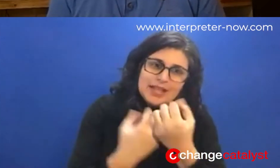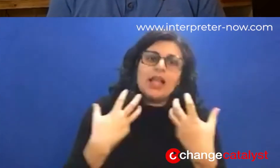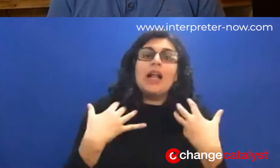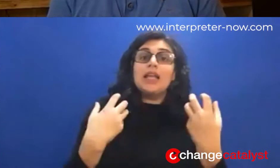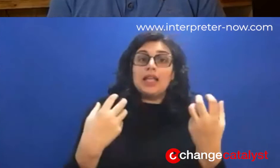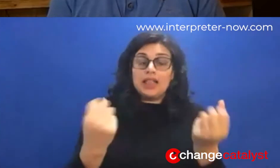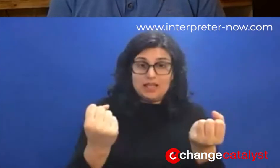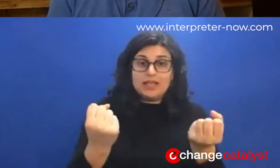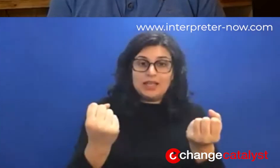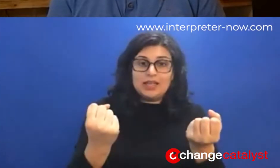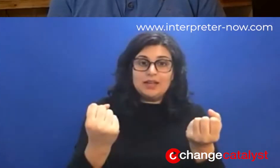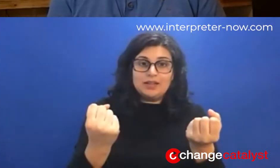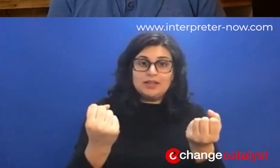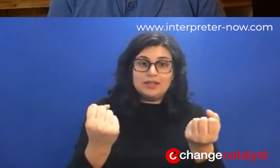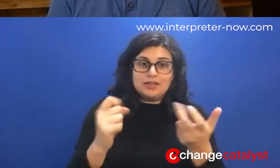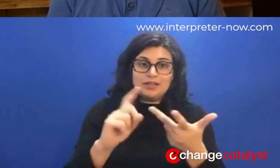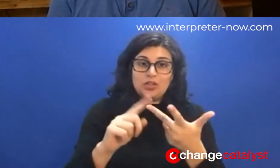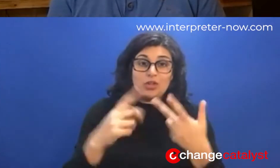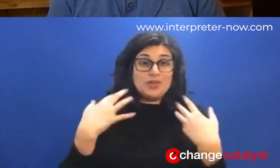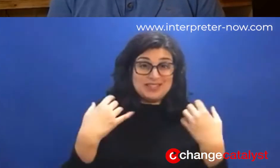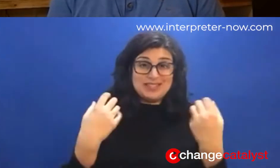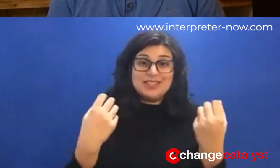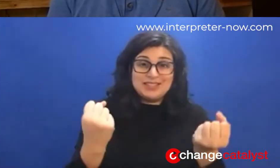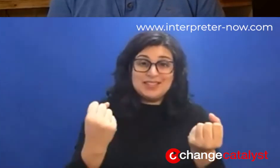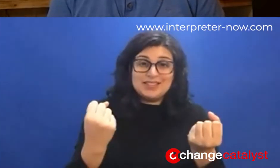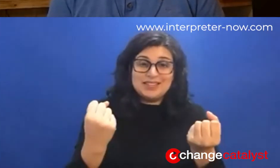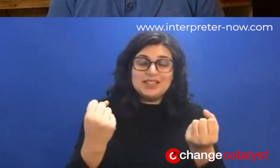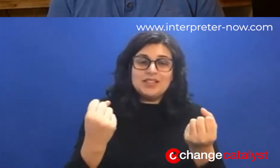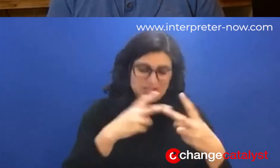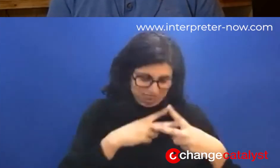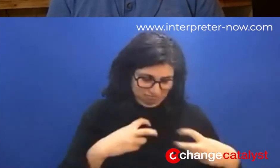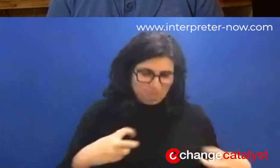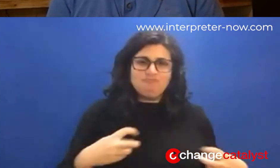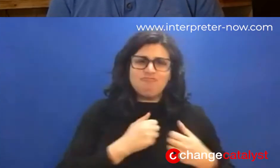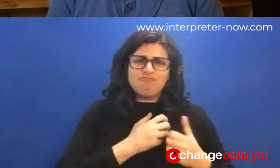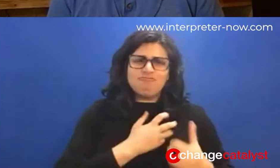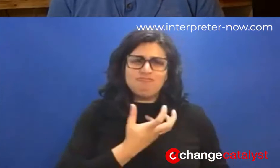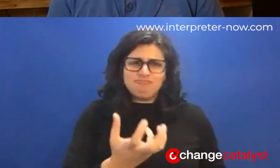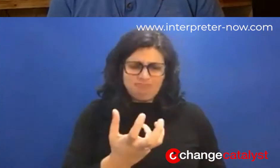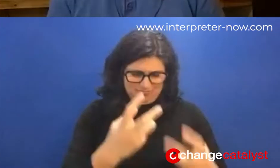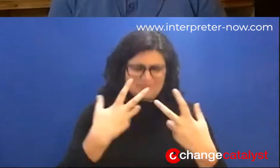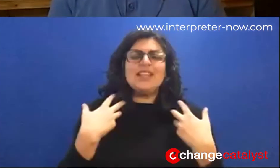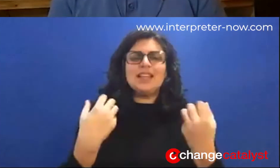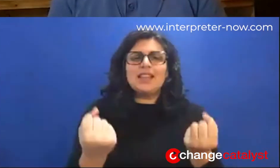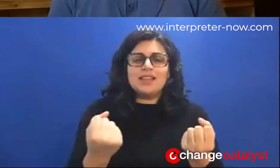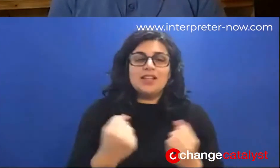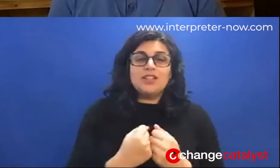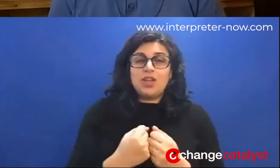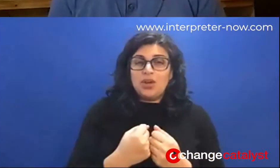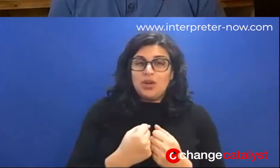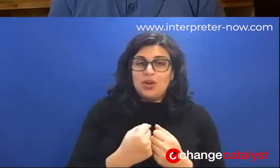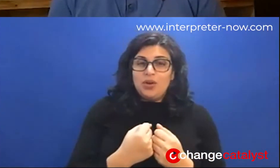there as well as our own self-healing. And so maybe could we talk maybe about,